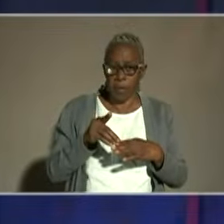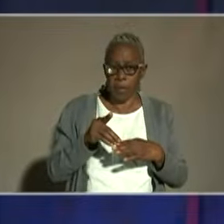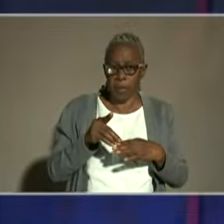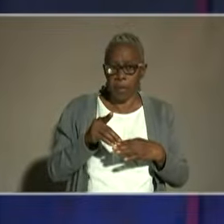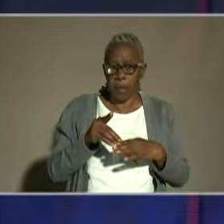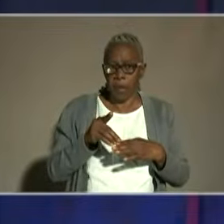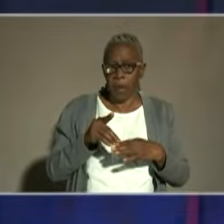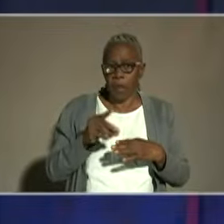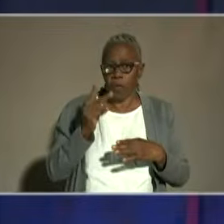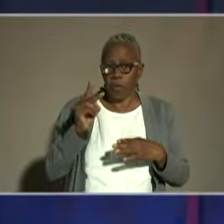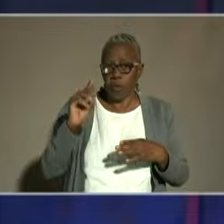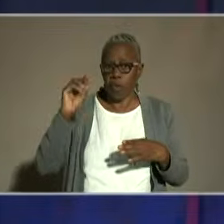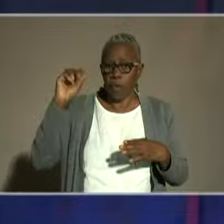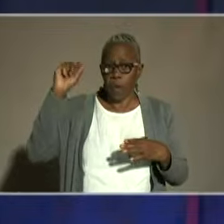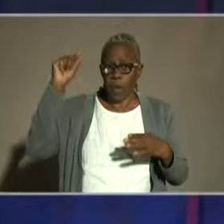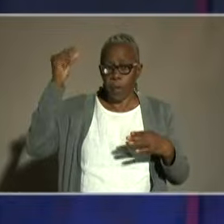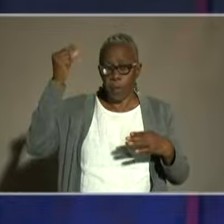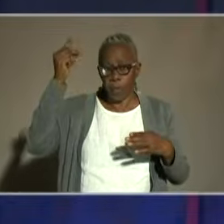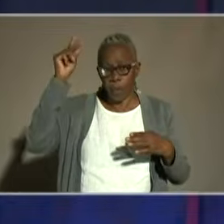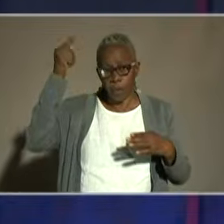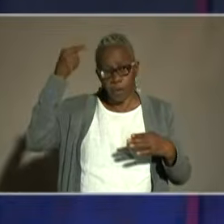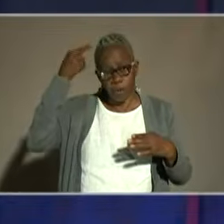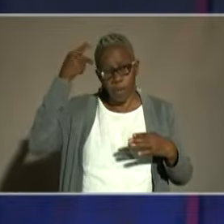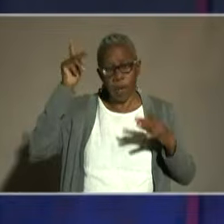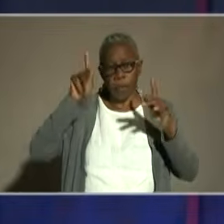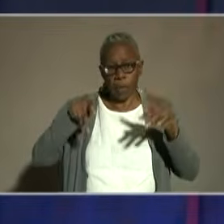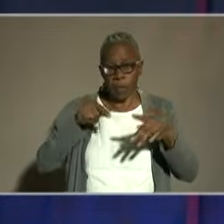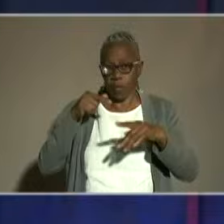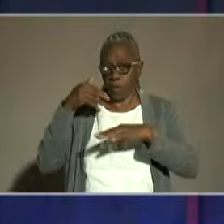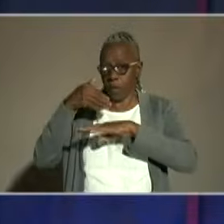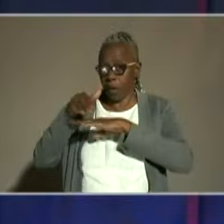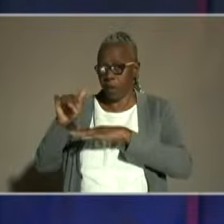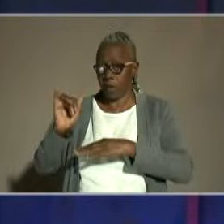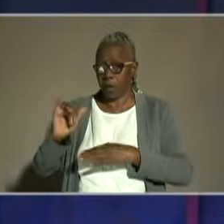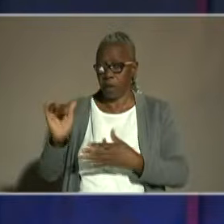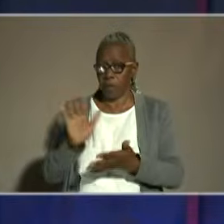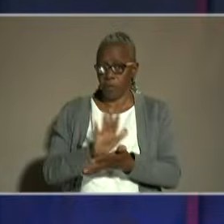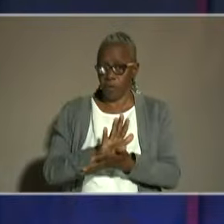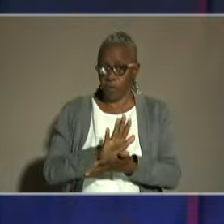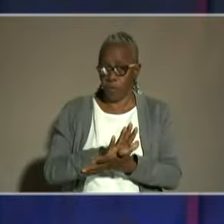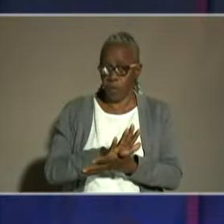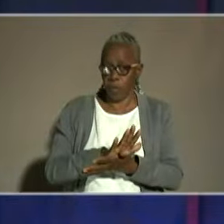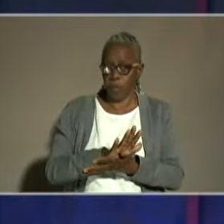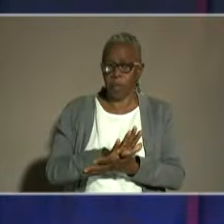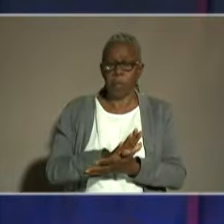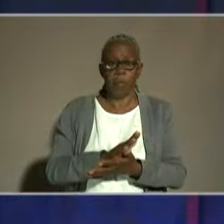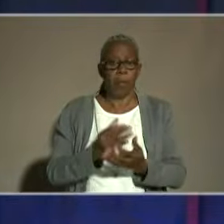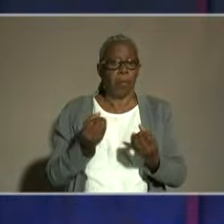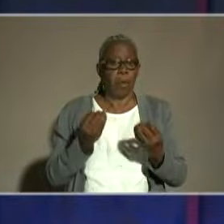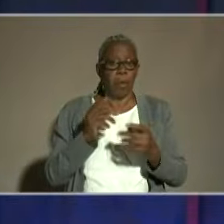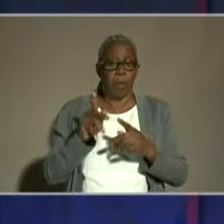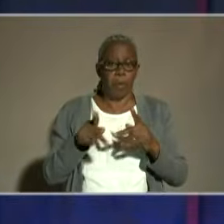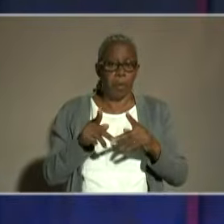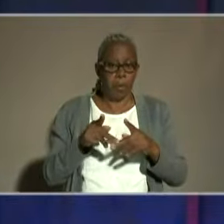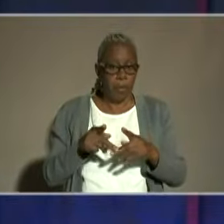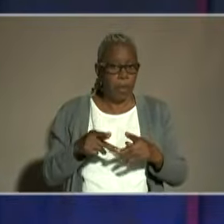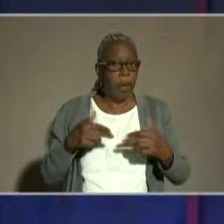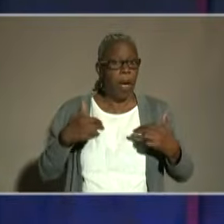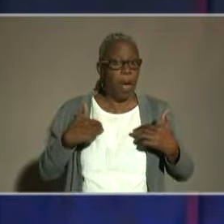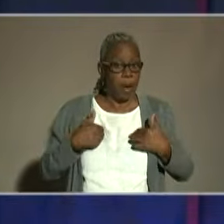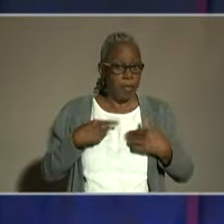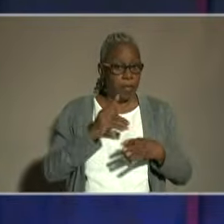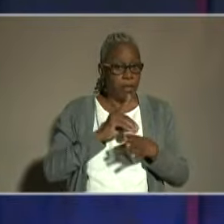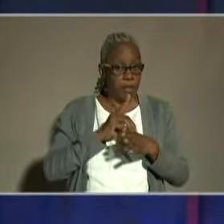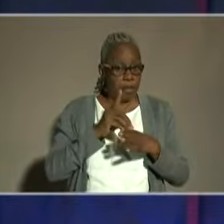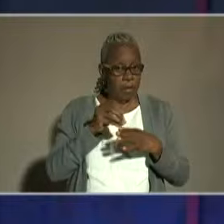he established the National Road Safety Council because of his awareness of the fact that many people who end up with disabilities is as a result